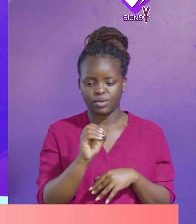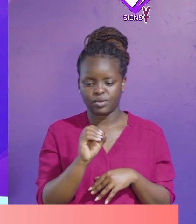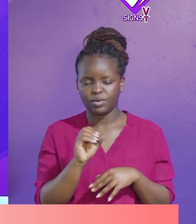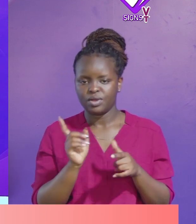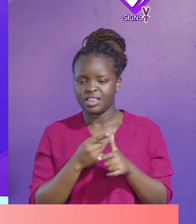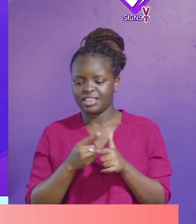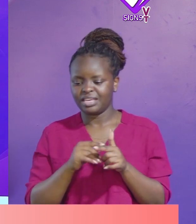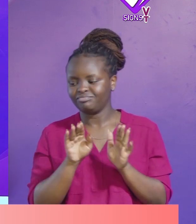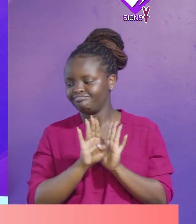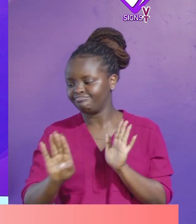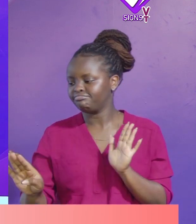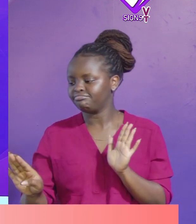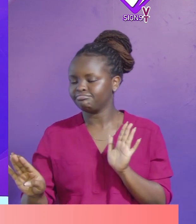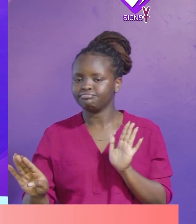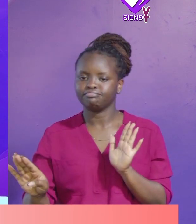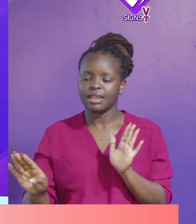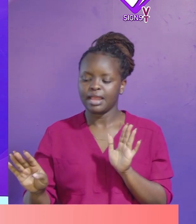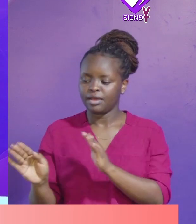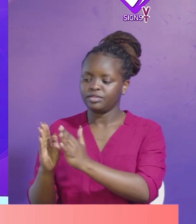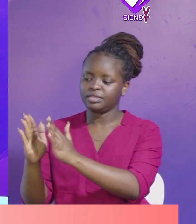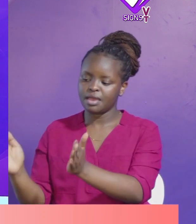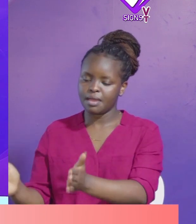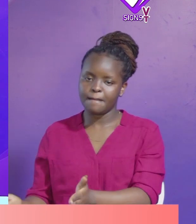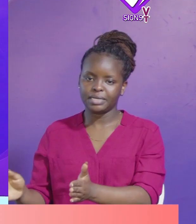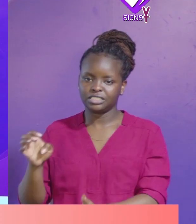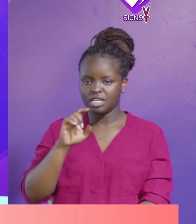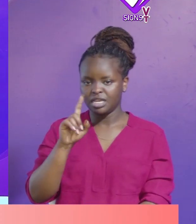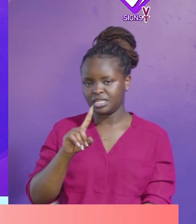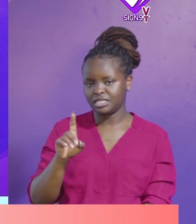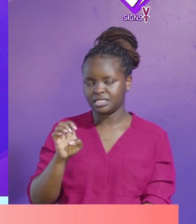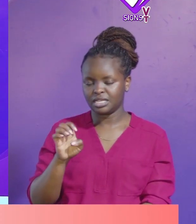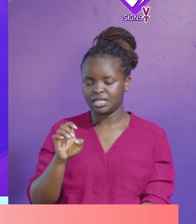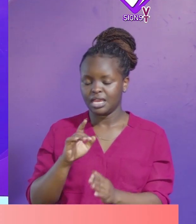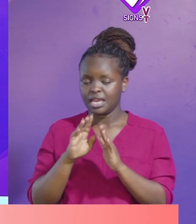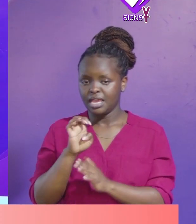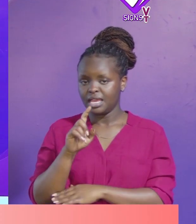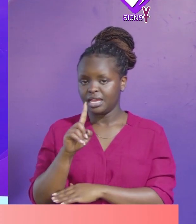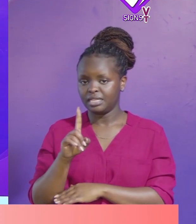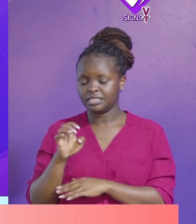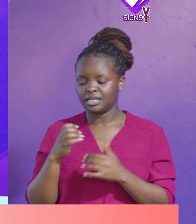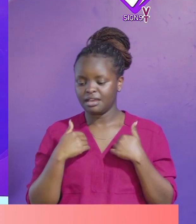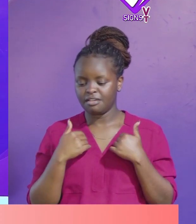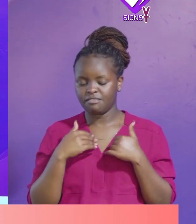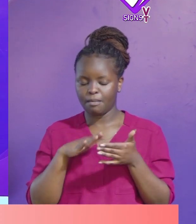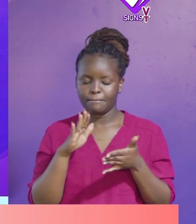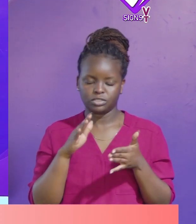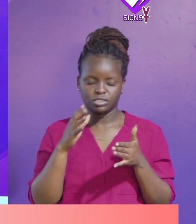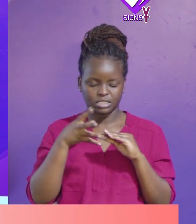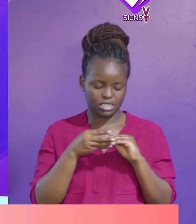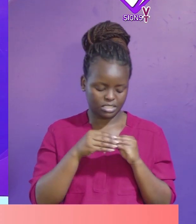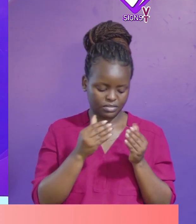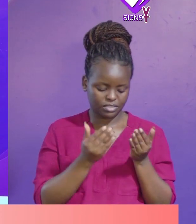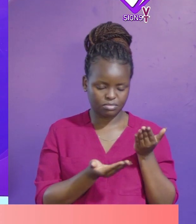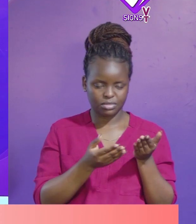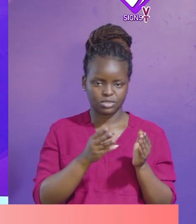Eze Eberechi on the bench. I think Eze Eberechi has a lot of creativity when compared to Merino, and when